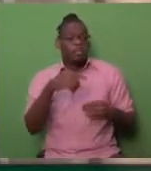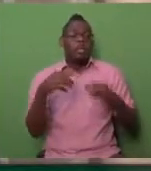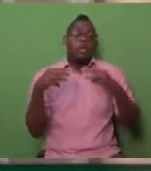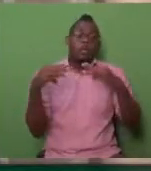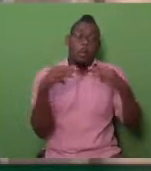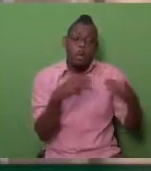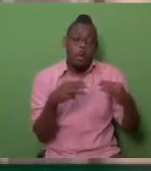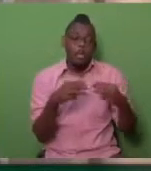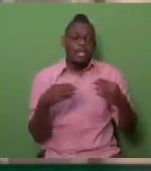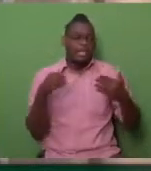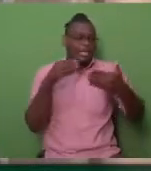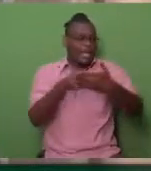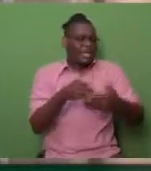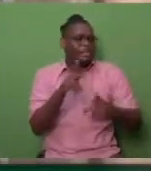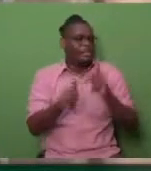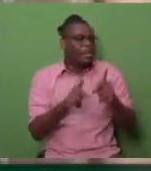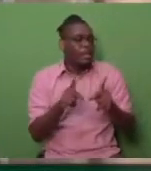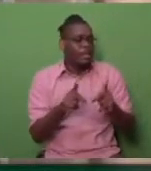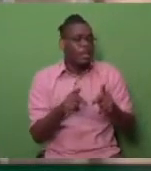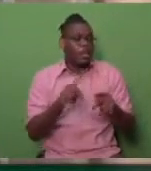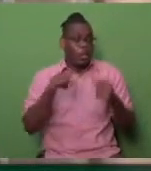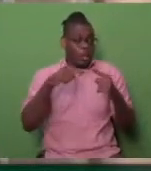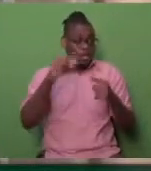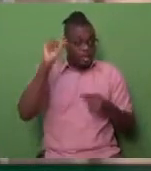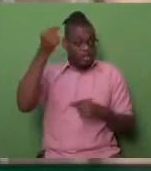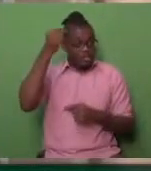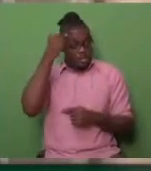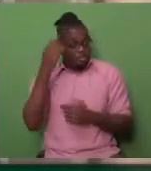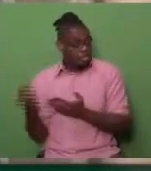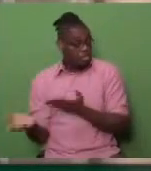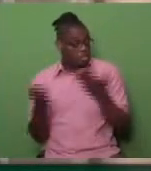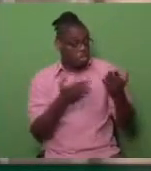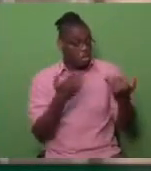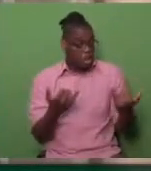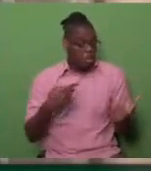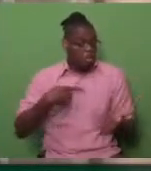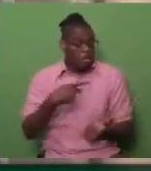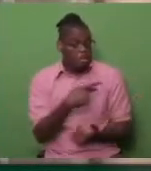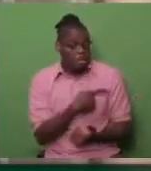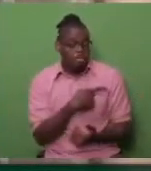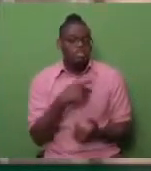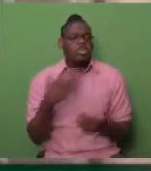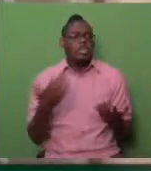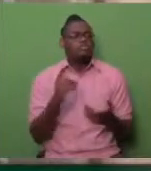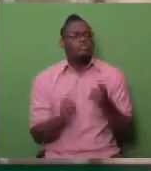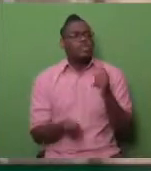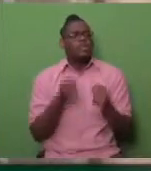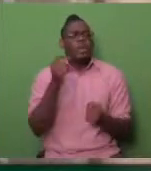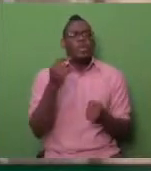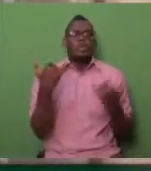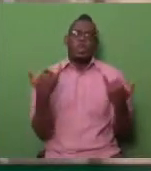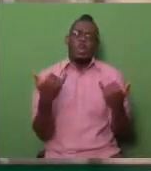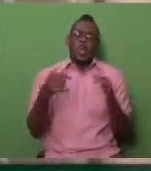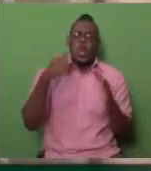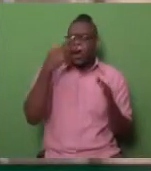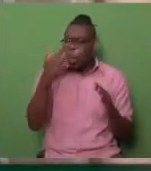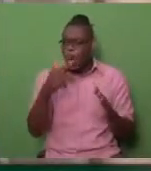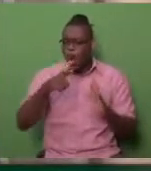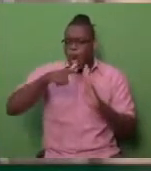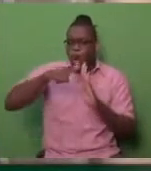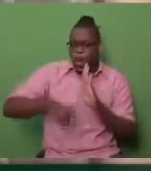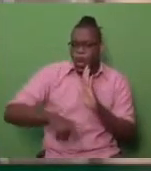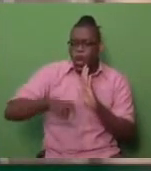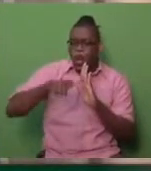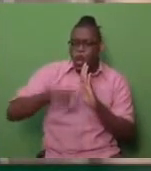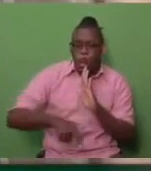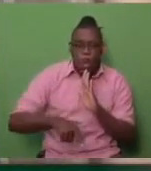When a government comes to Parliament at the country's lowest point in our history, economically, socially, and